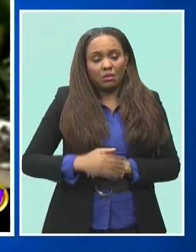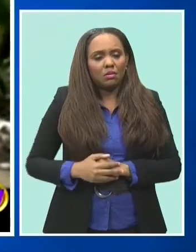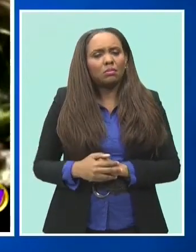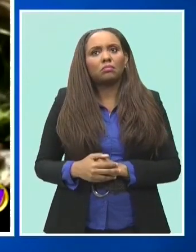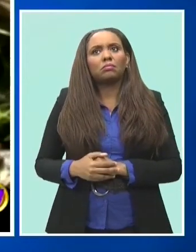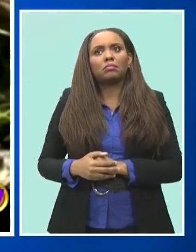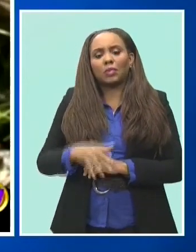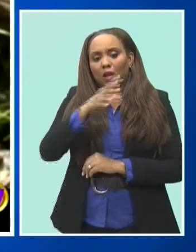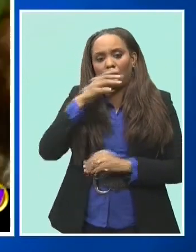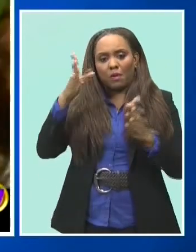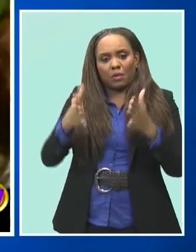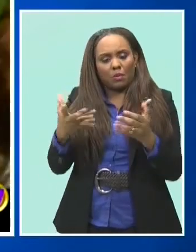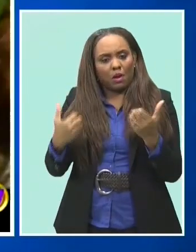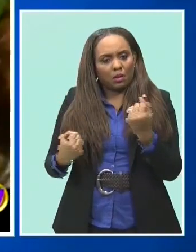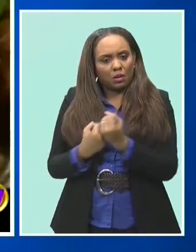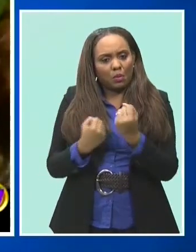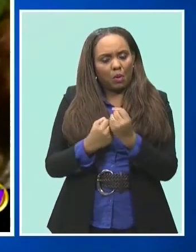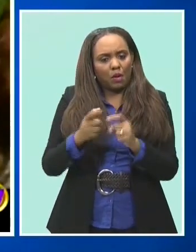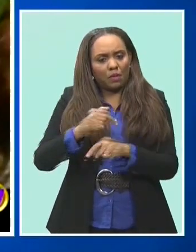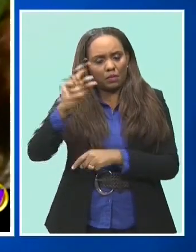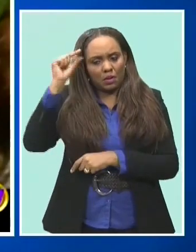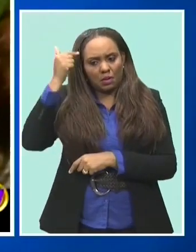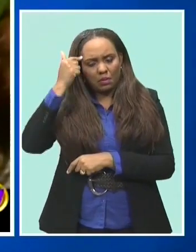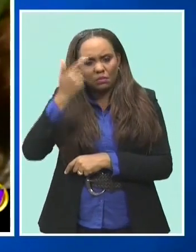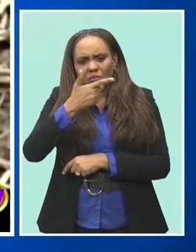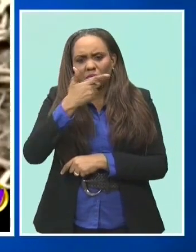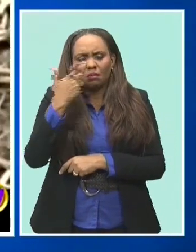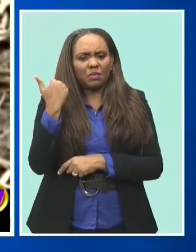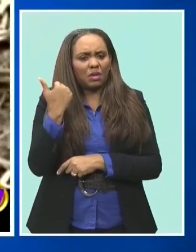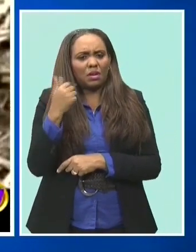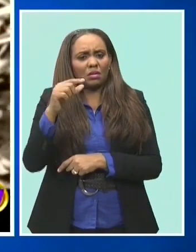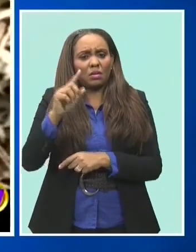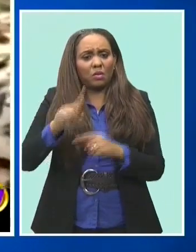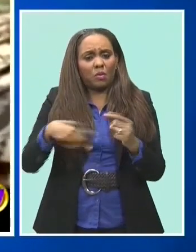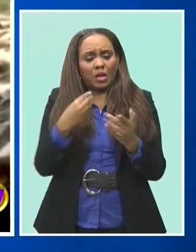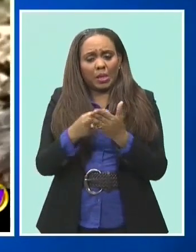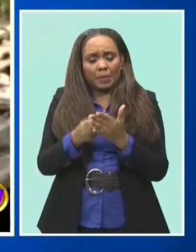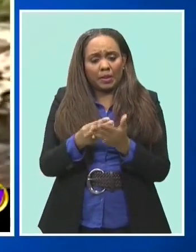the government, as they claim too often they're excluded when funds are distributed.